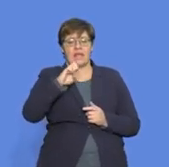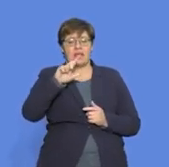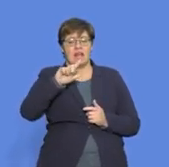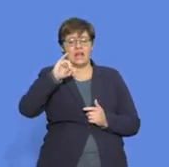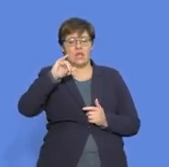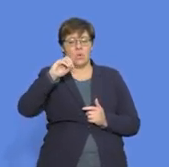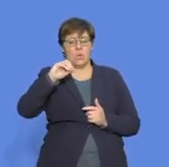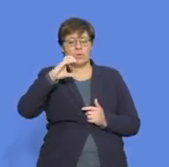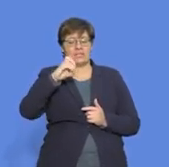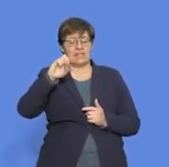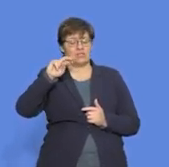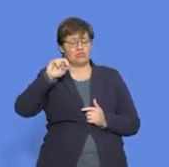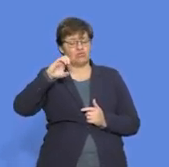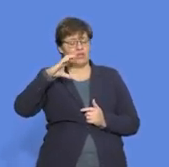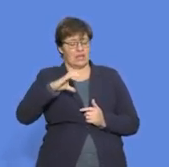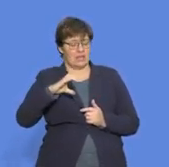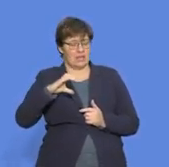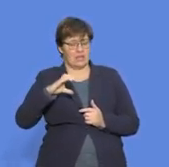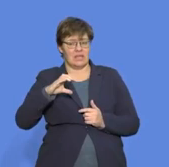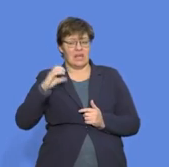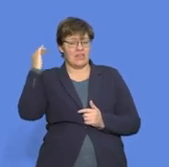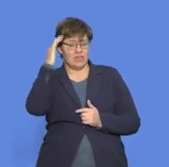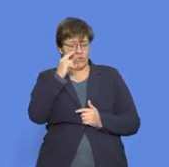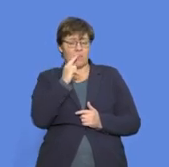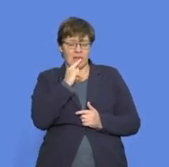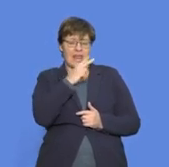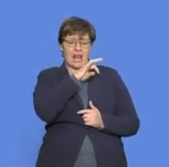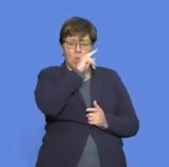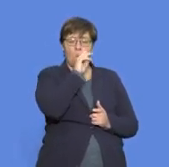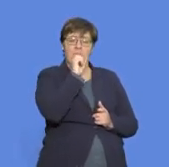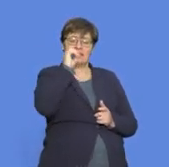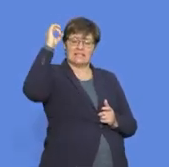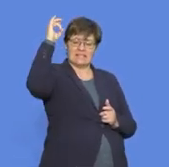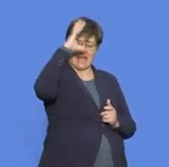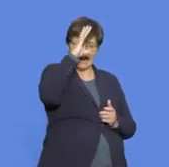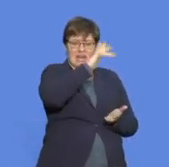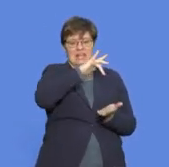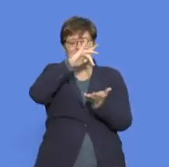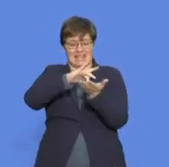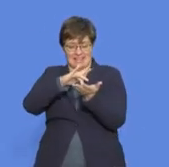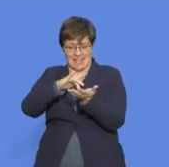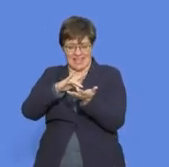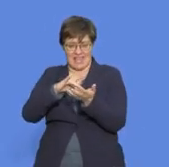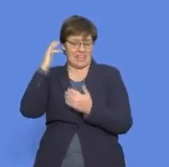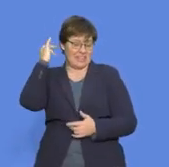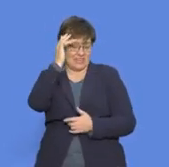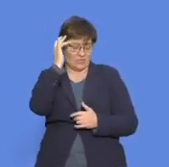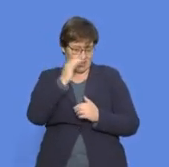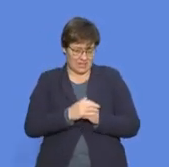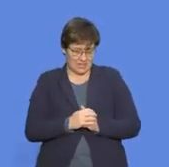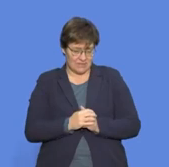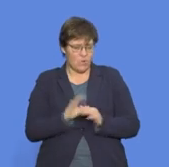Helio means sun, and centric obviously means the middle. And this is an accepted